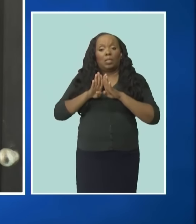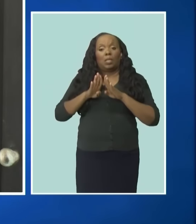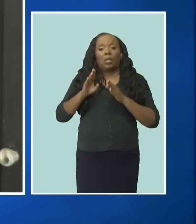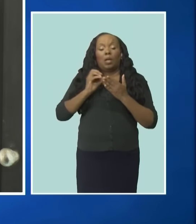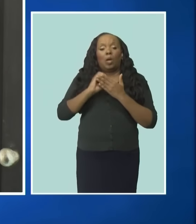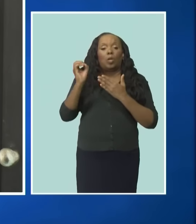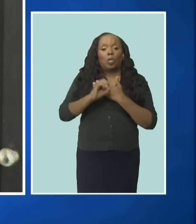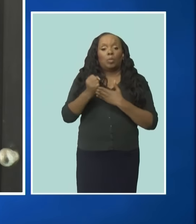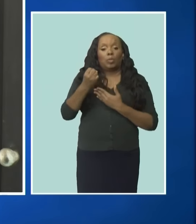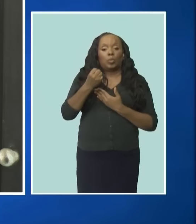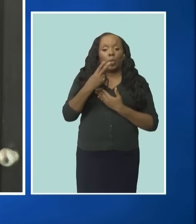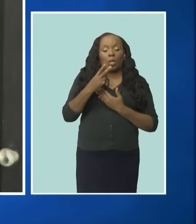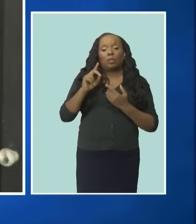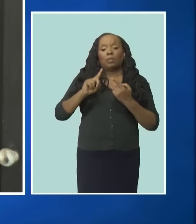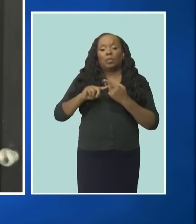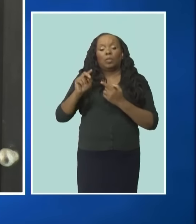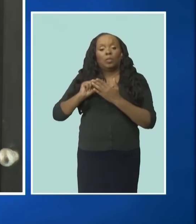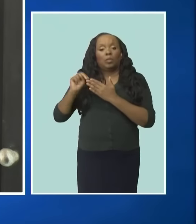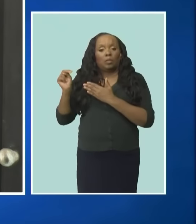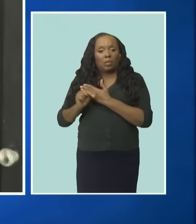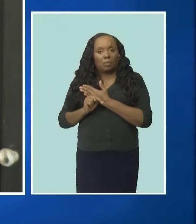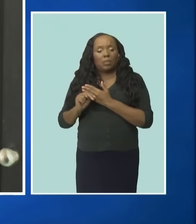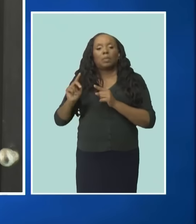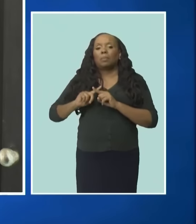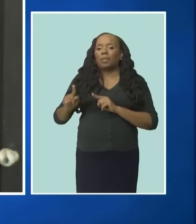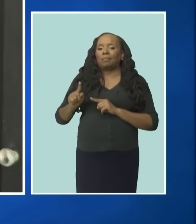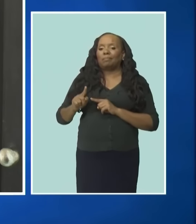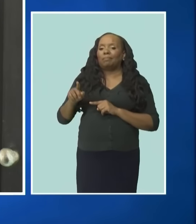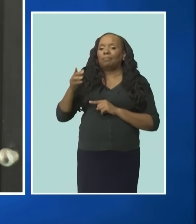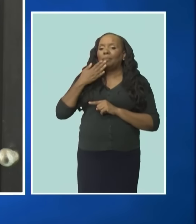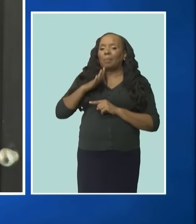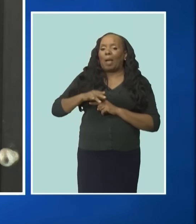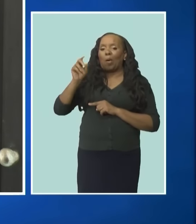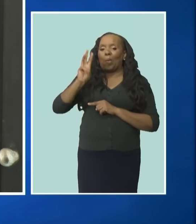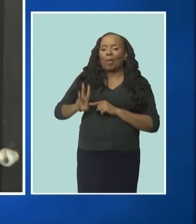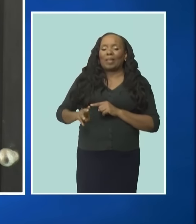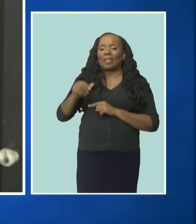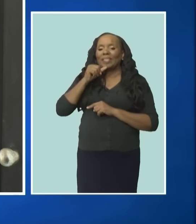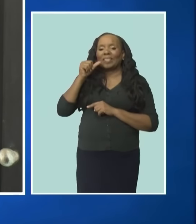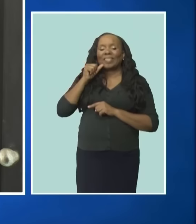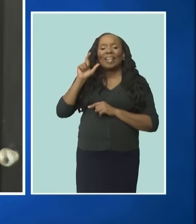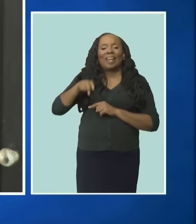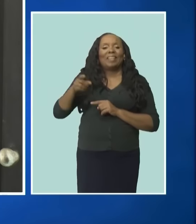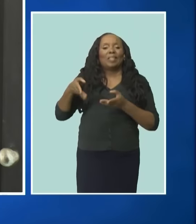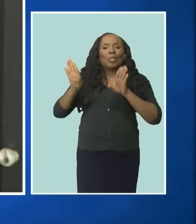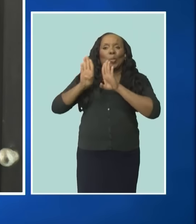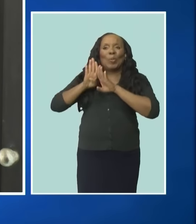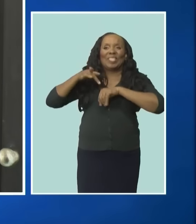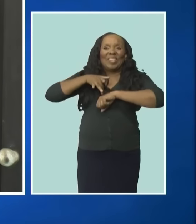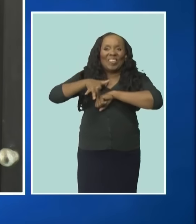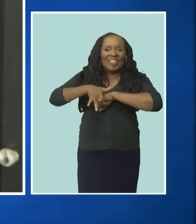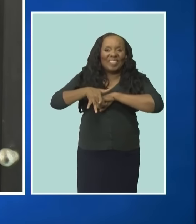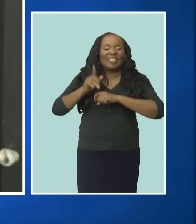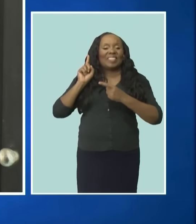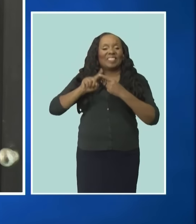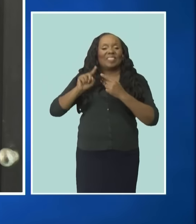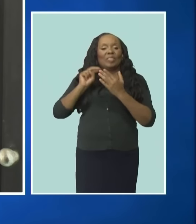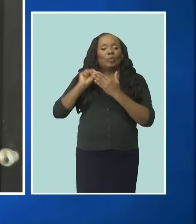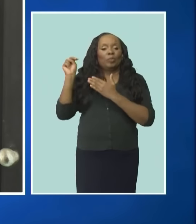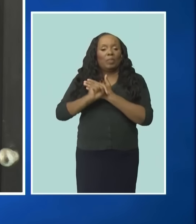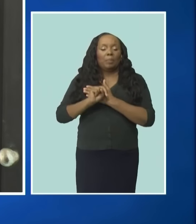November, but because of the bad weather yesterday, now we'll be shut from yesterday right through till November the